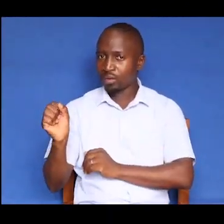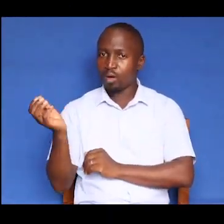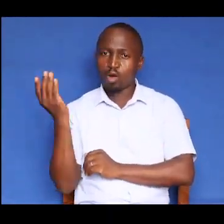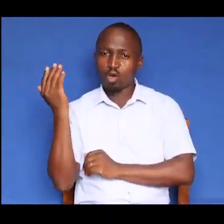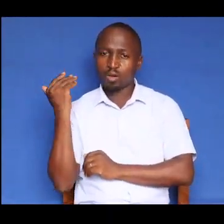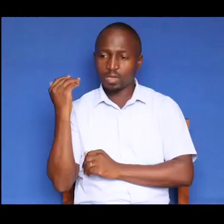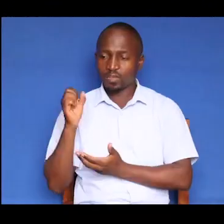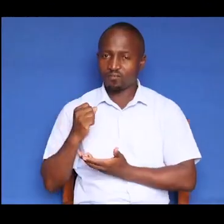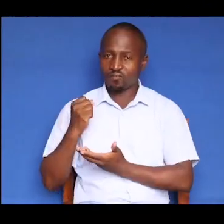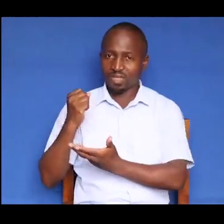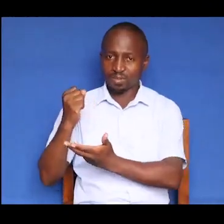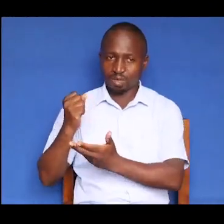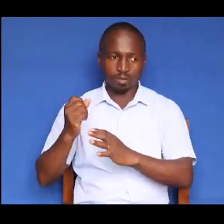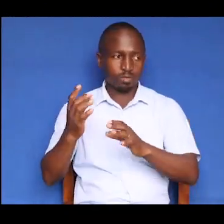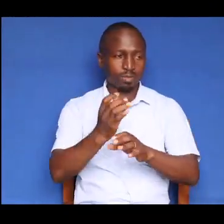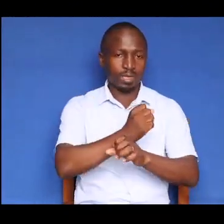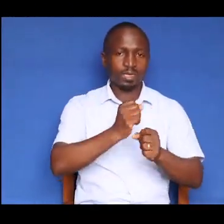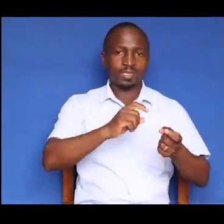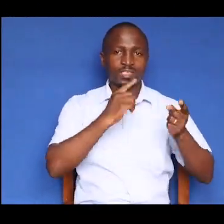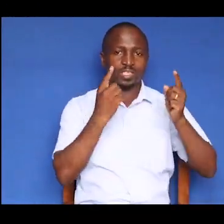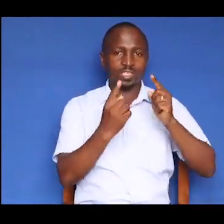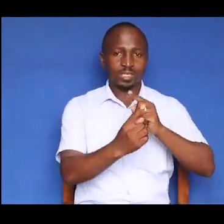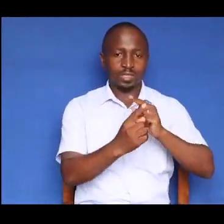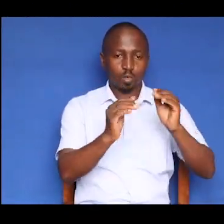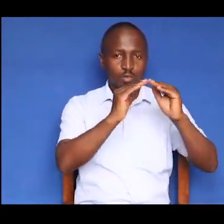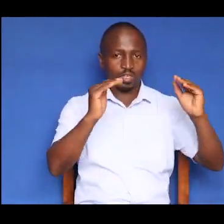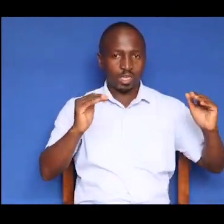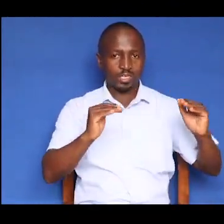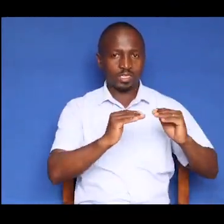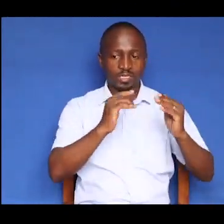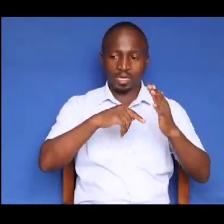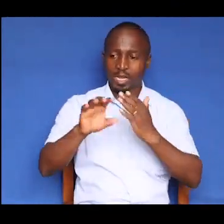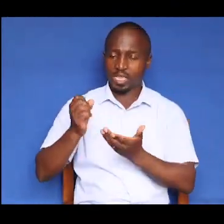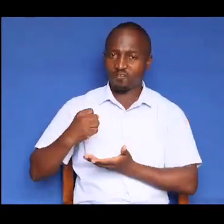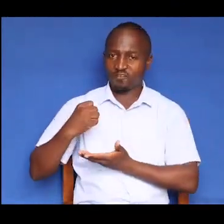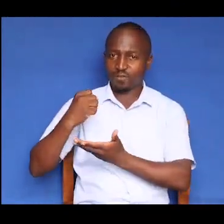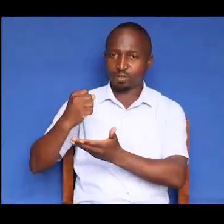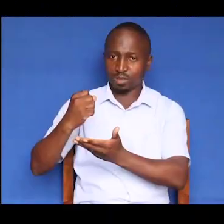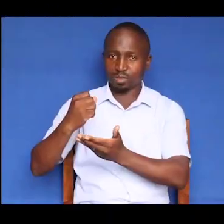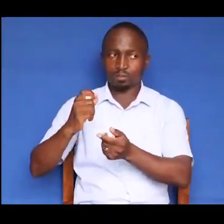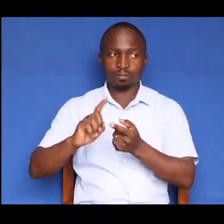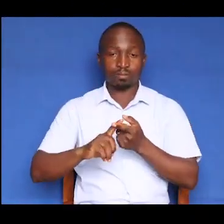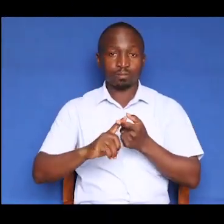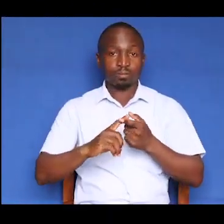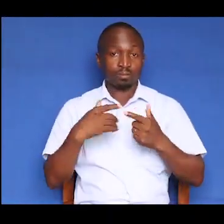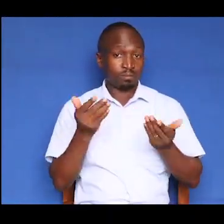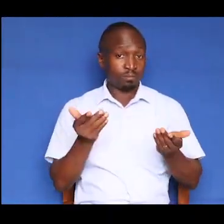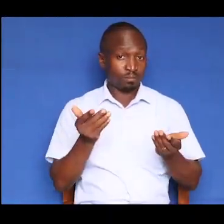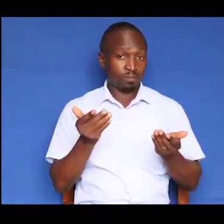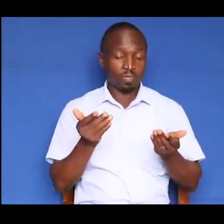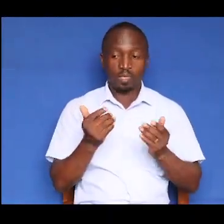investment. You will get a change in investment. Now investment has increased up to